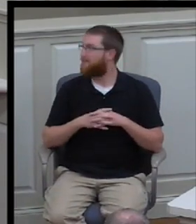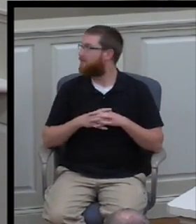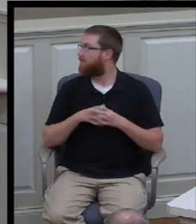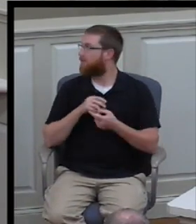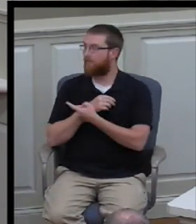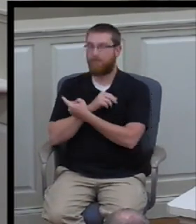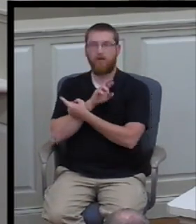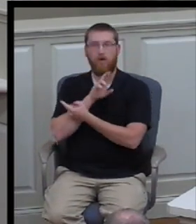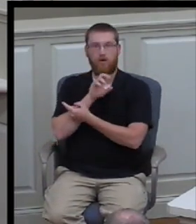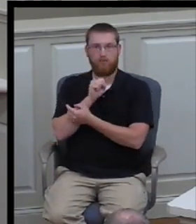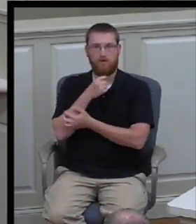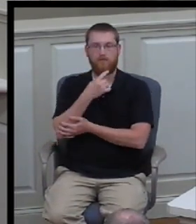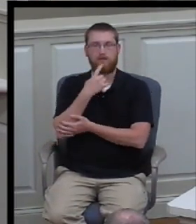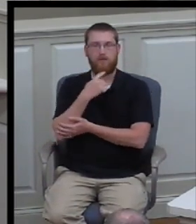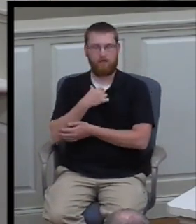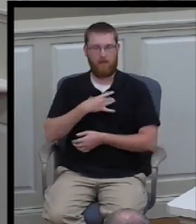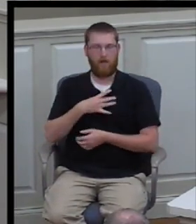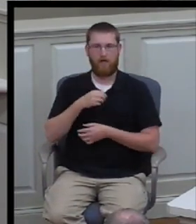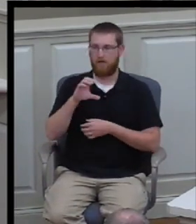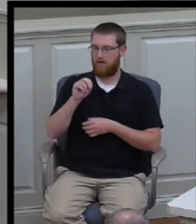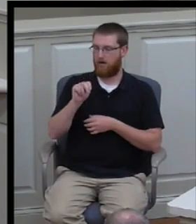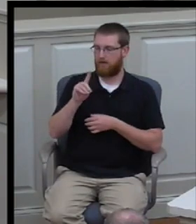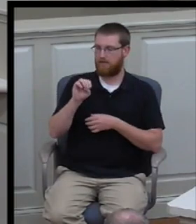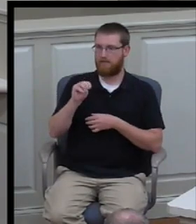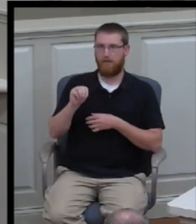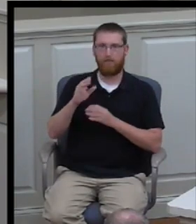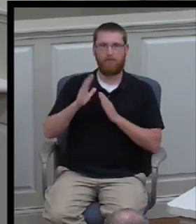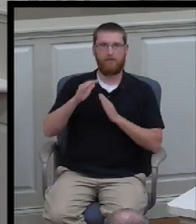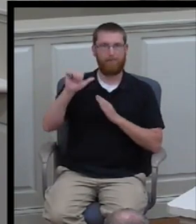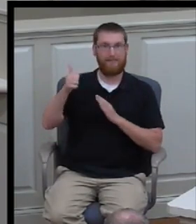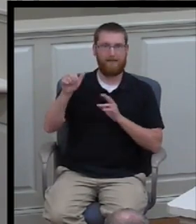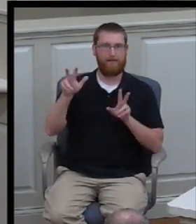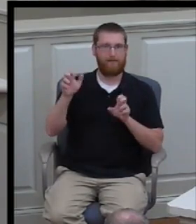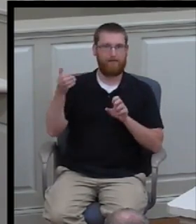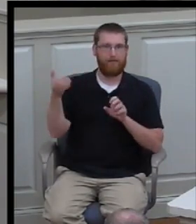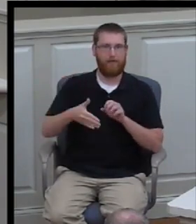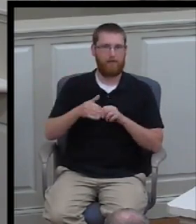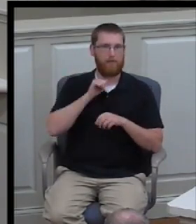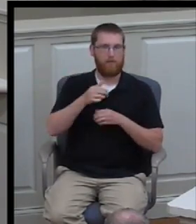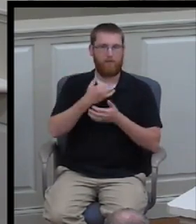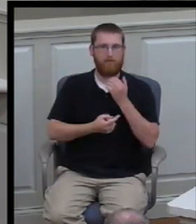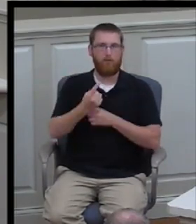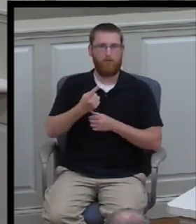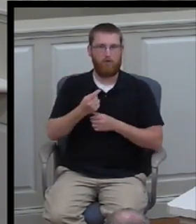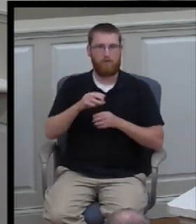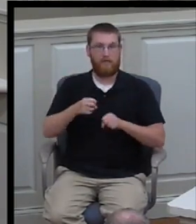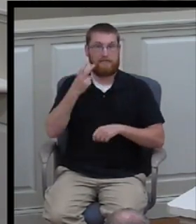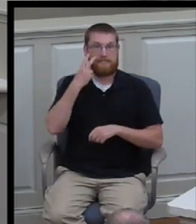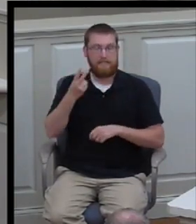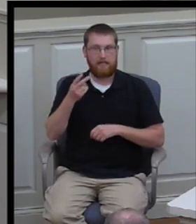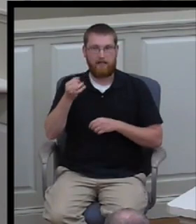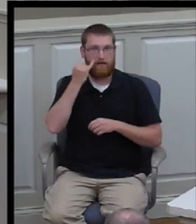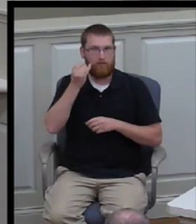Bridget, I like this condemned report, their top 10 here. Not everybody gets the privilege to see this, so if you want to